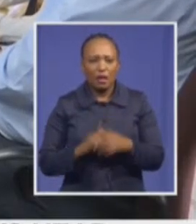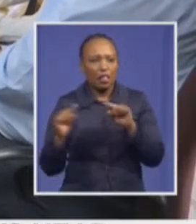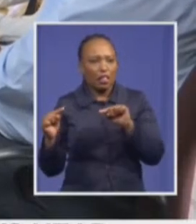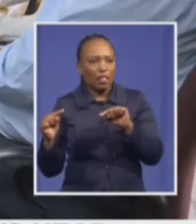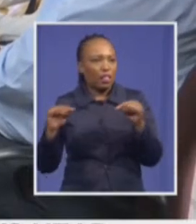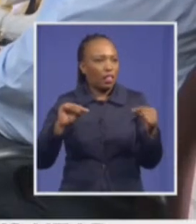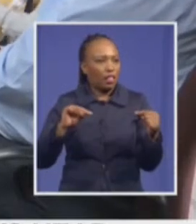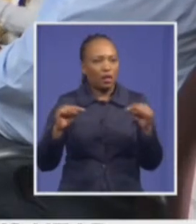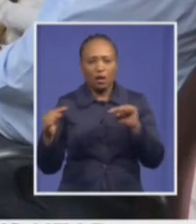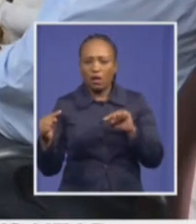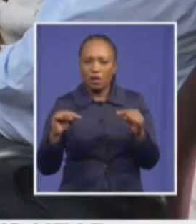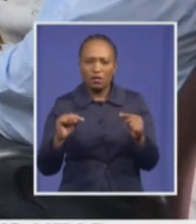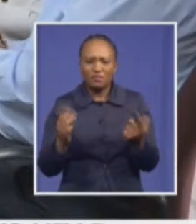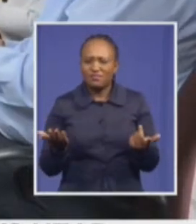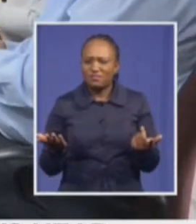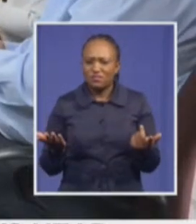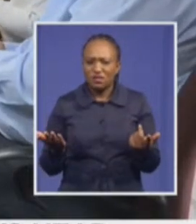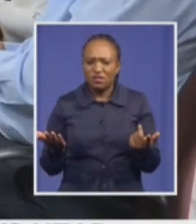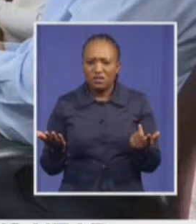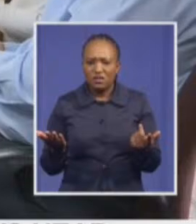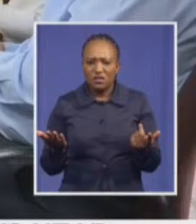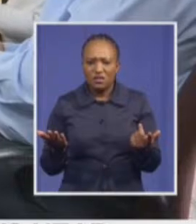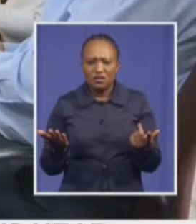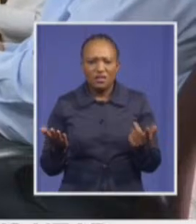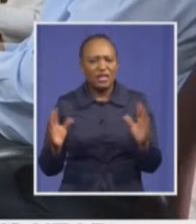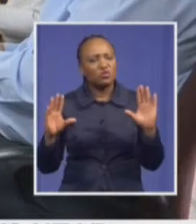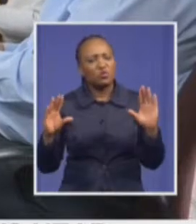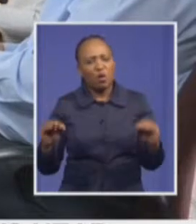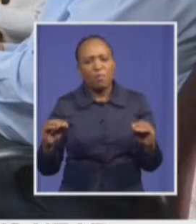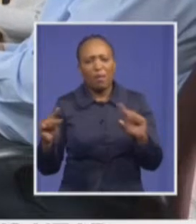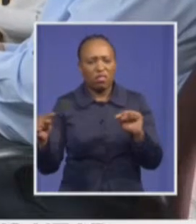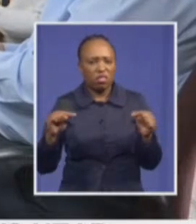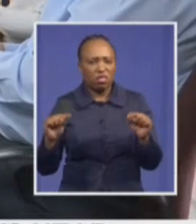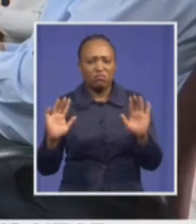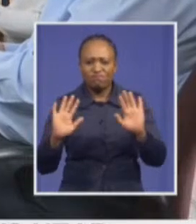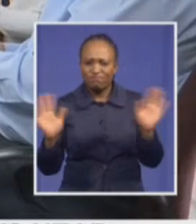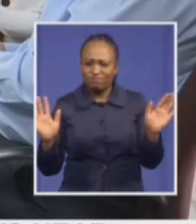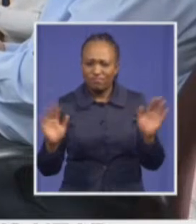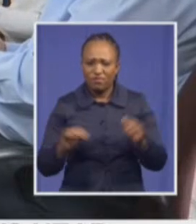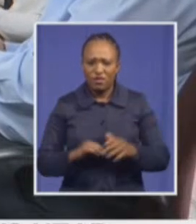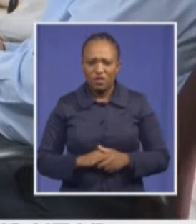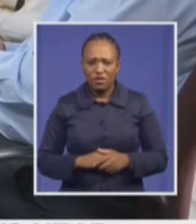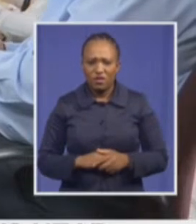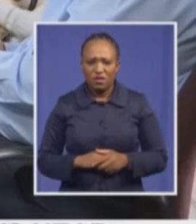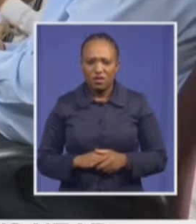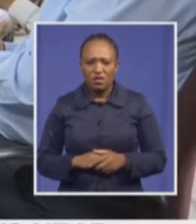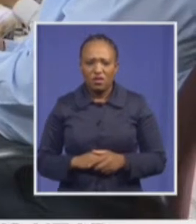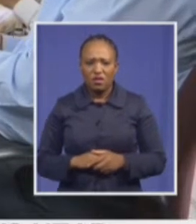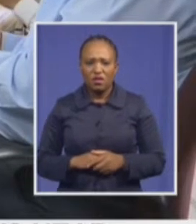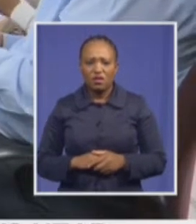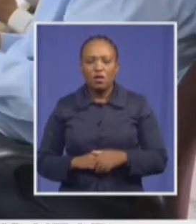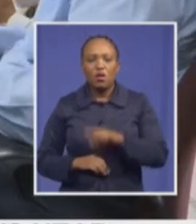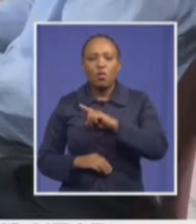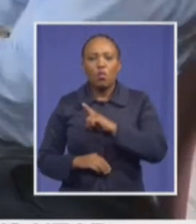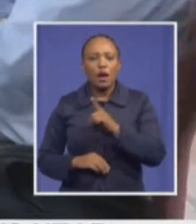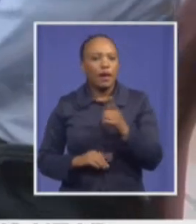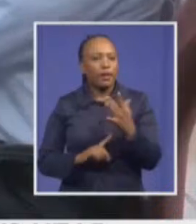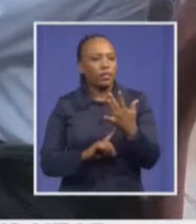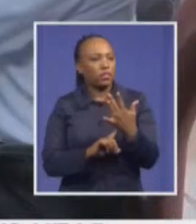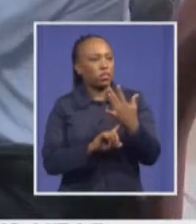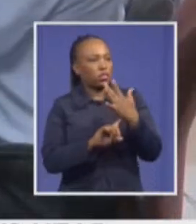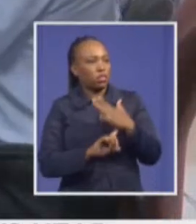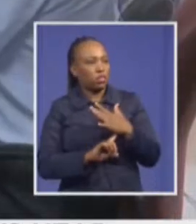mind, let's just leave that for argument. One last thing, he's disclosing aspects of a without prejudice conversation. No. Yes, we discussed it